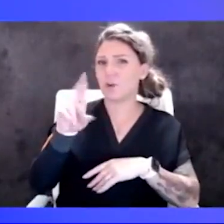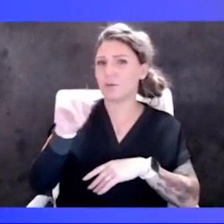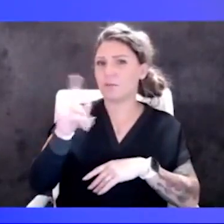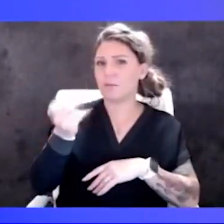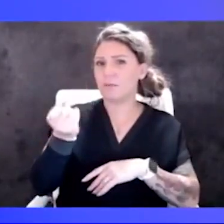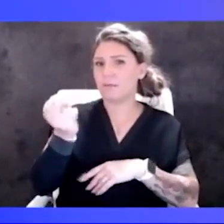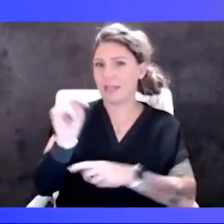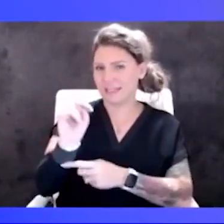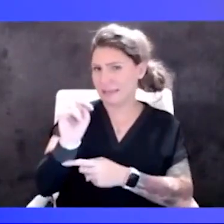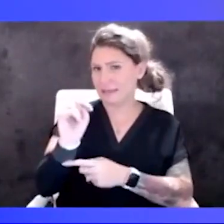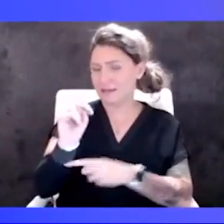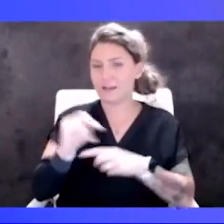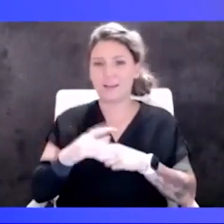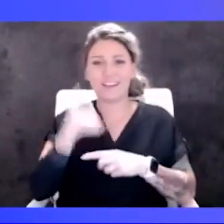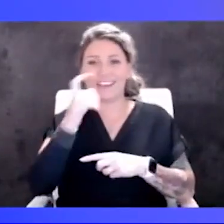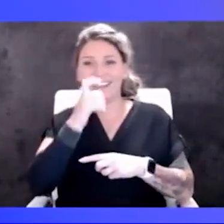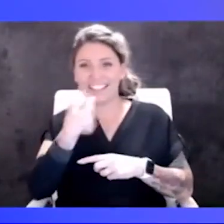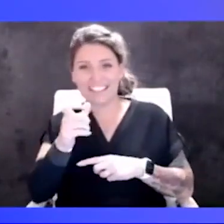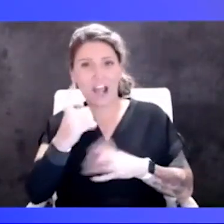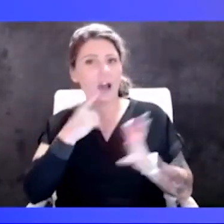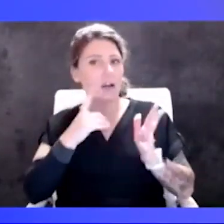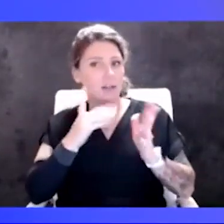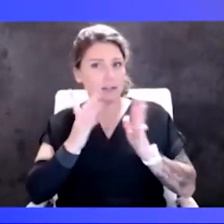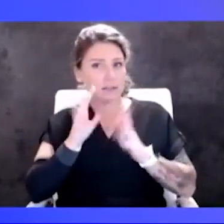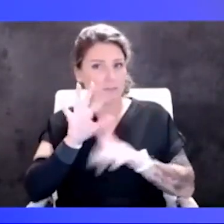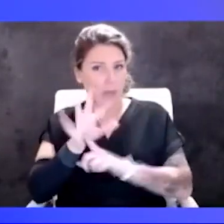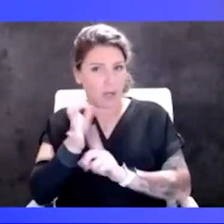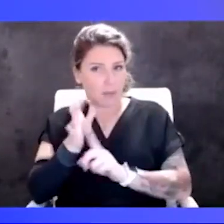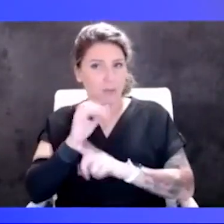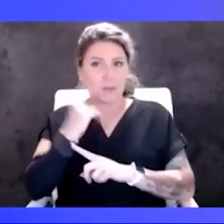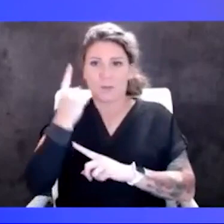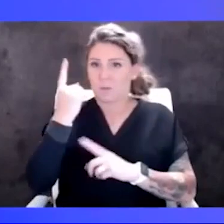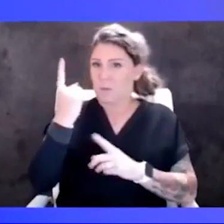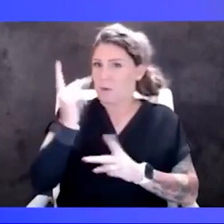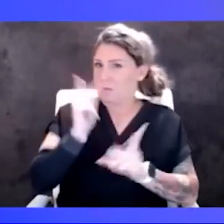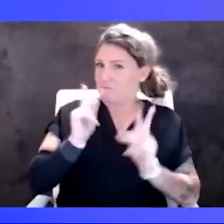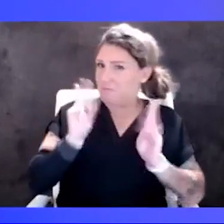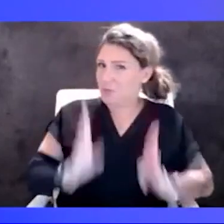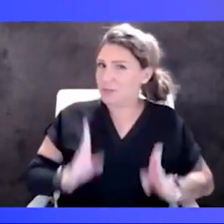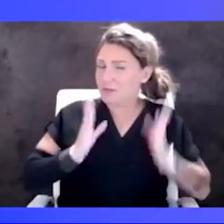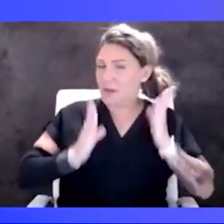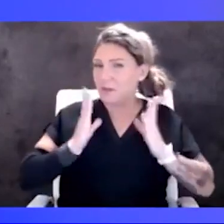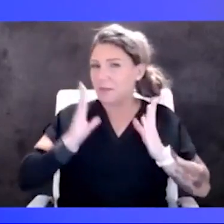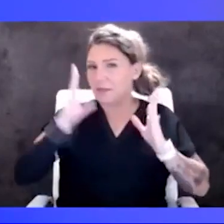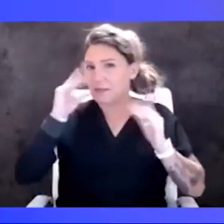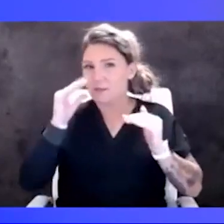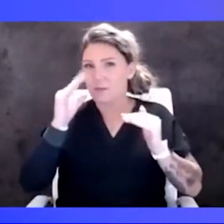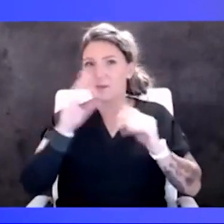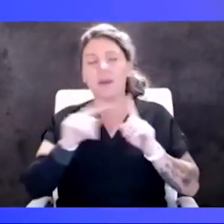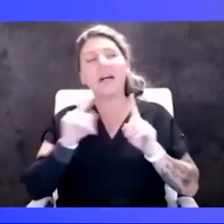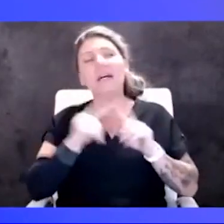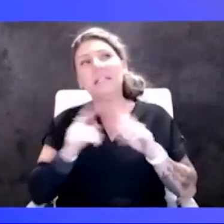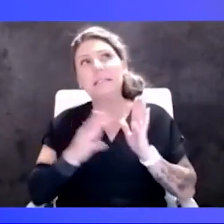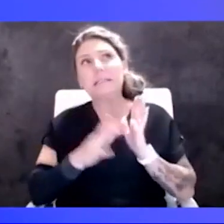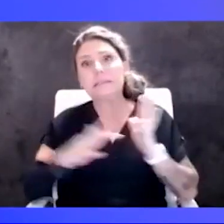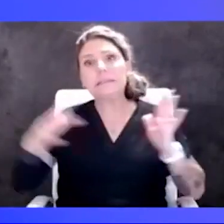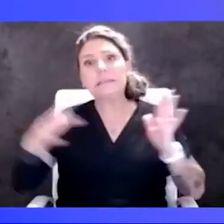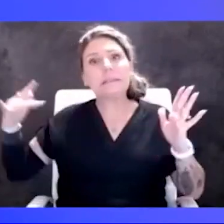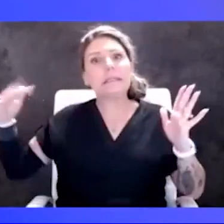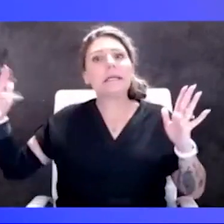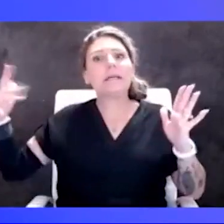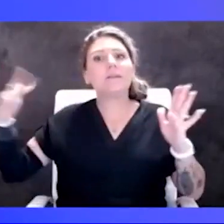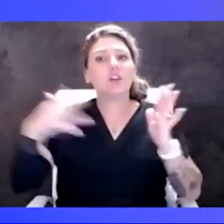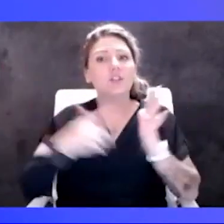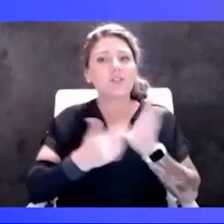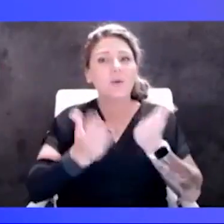It's not as rampant probably as one might expect, but we do from time to time get a request as to whether or not we should be